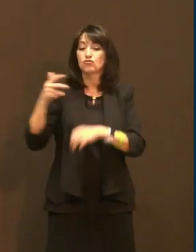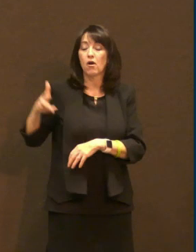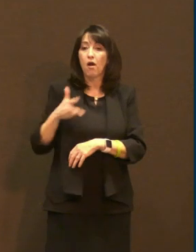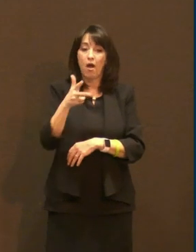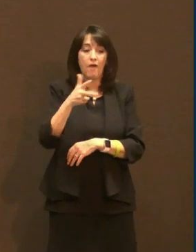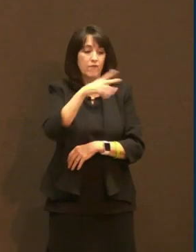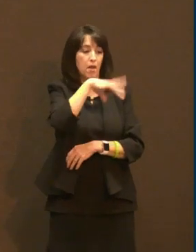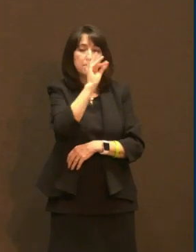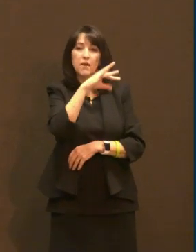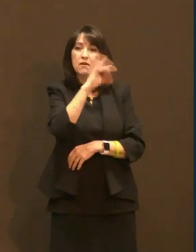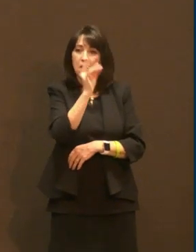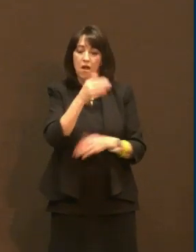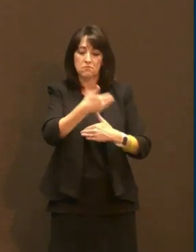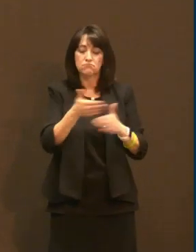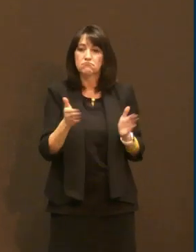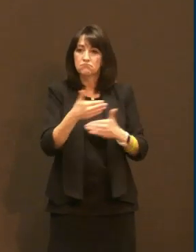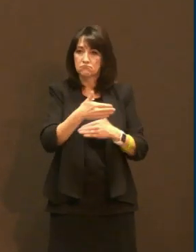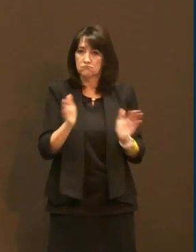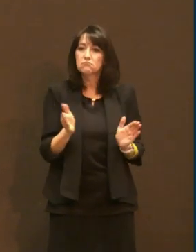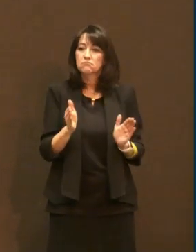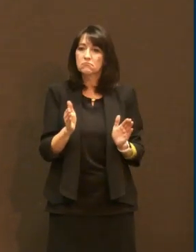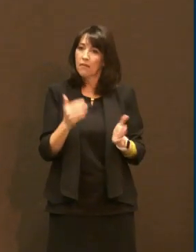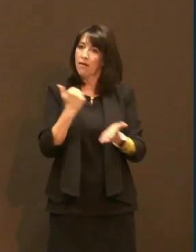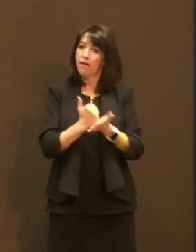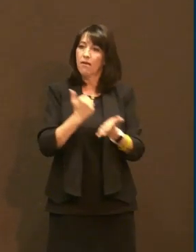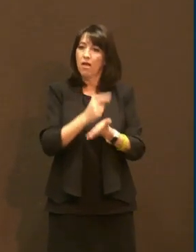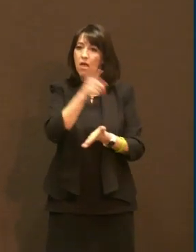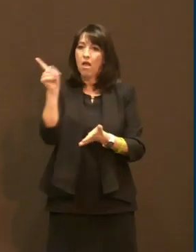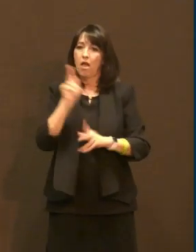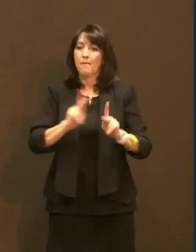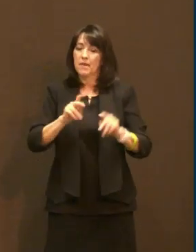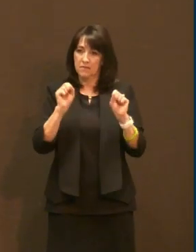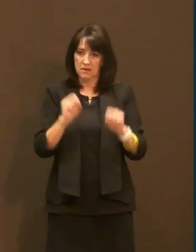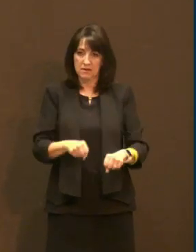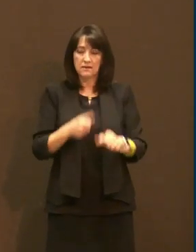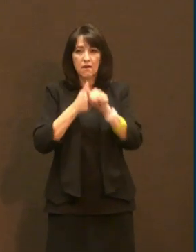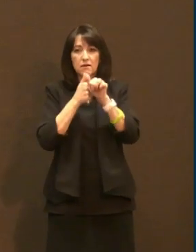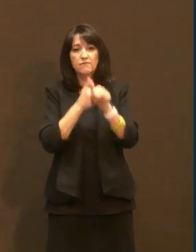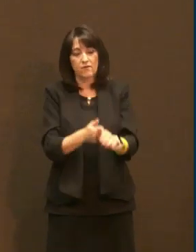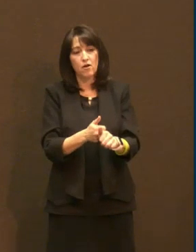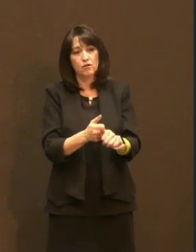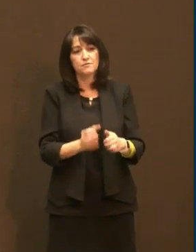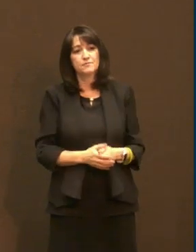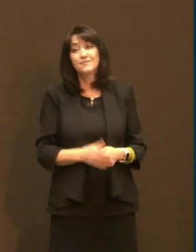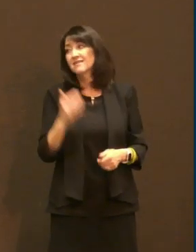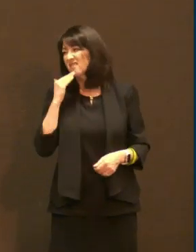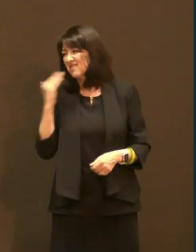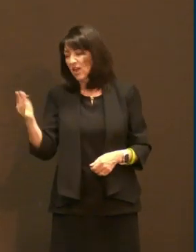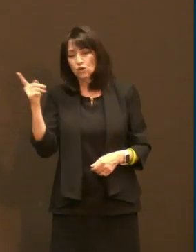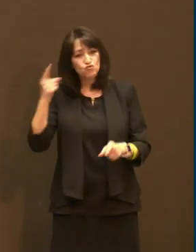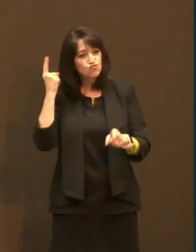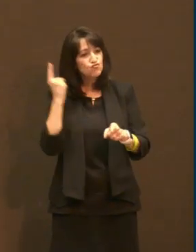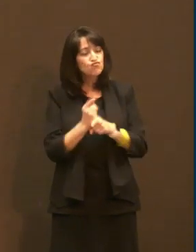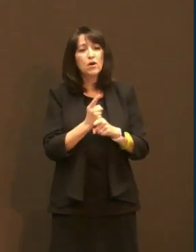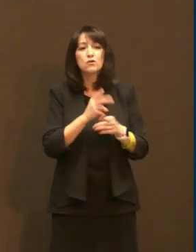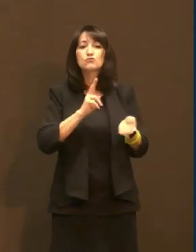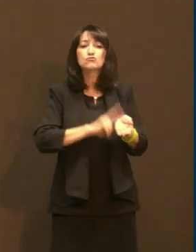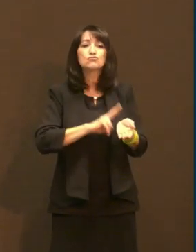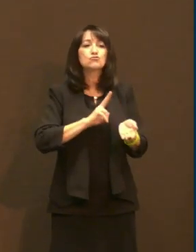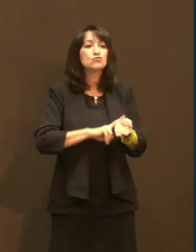and of course a special thank you and shout out to the nurses out there doing a tremendous job with